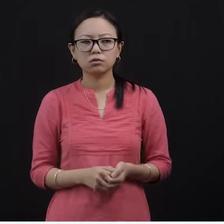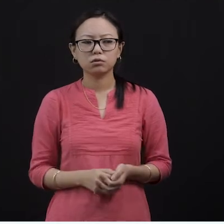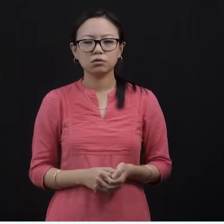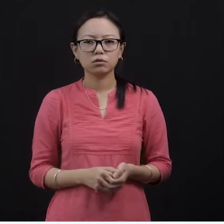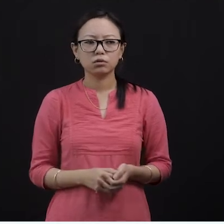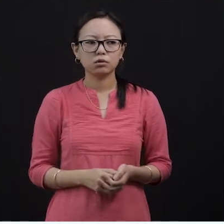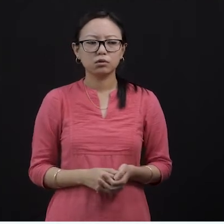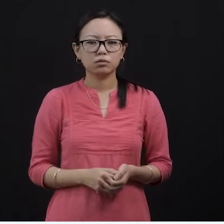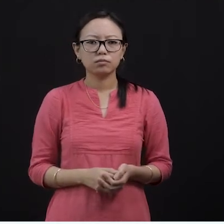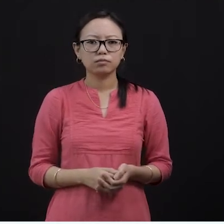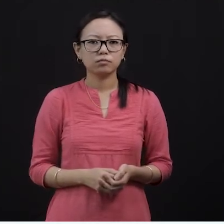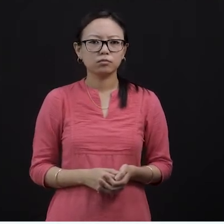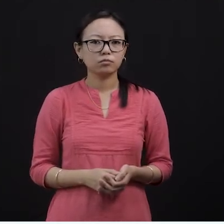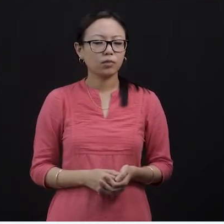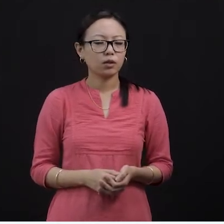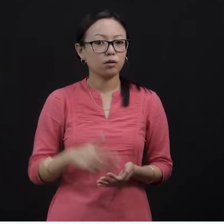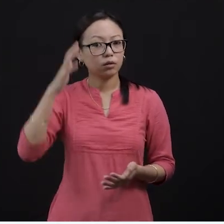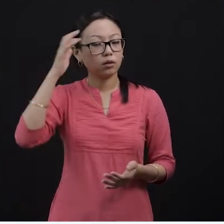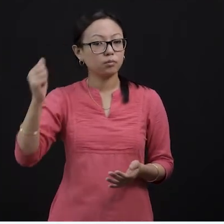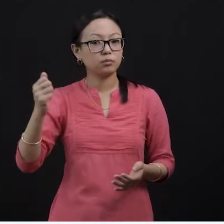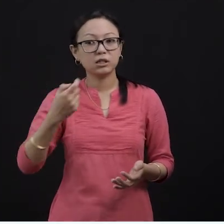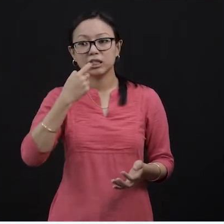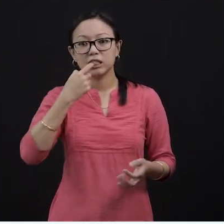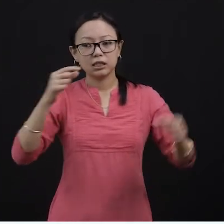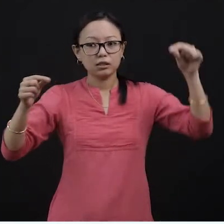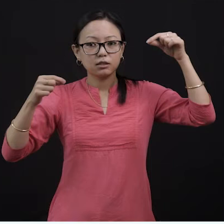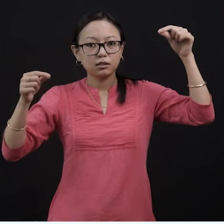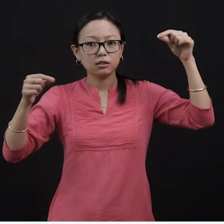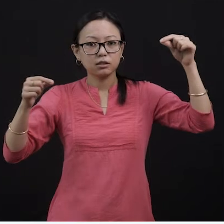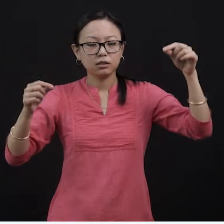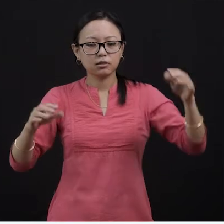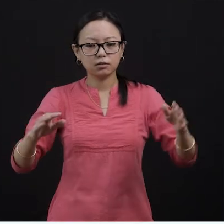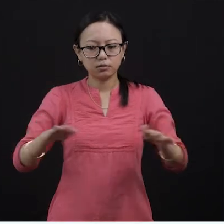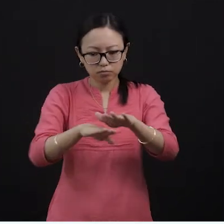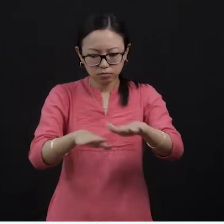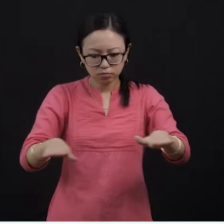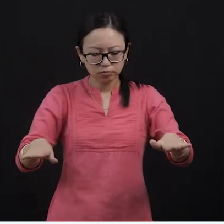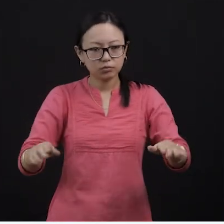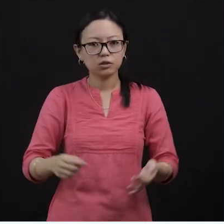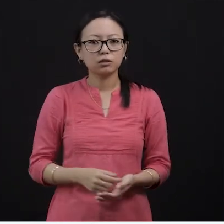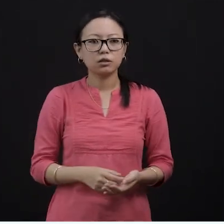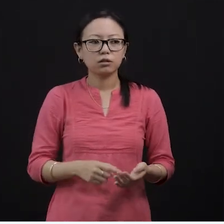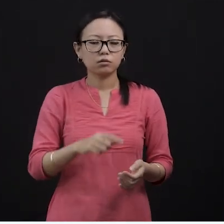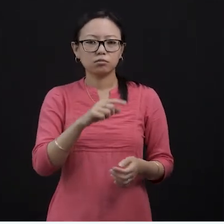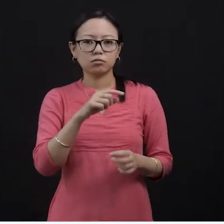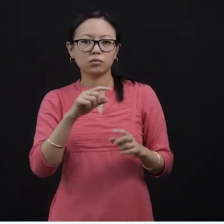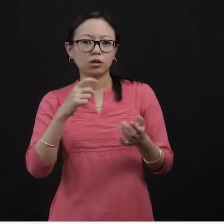okay? In a piece of paper where you have sprinkled this iron filling, you are going to place this